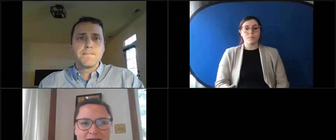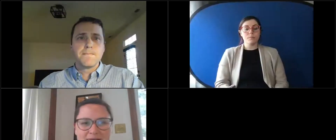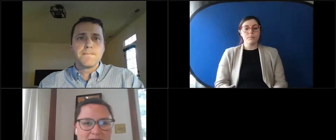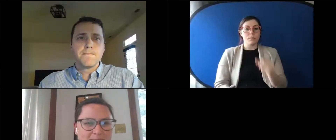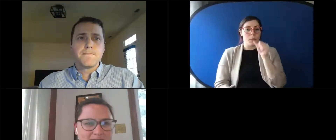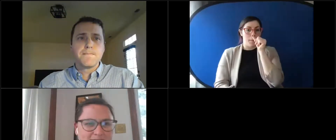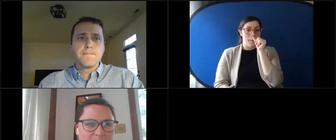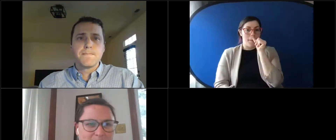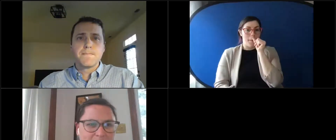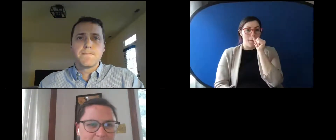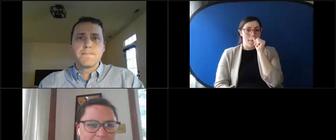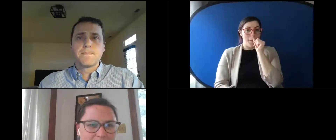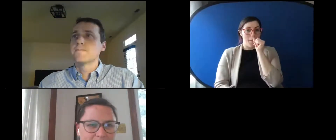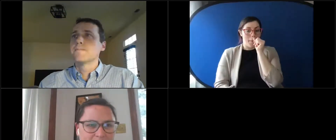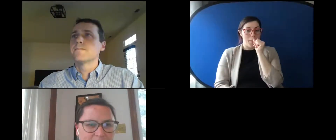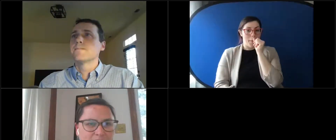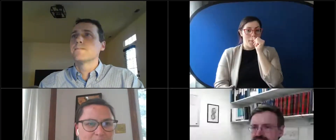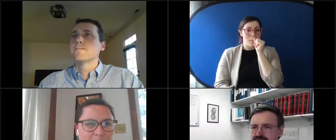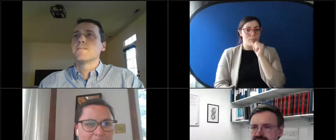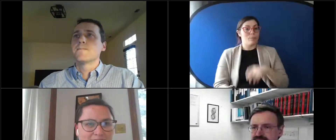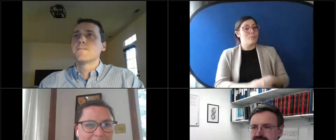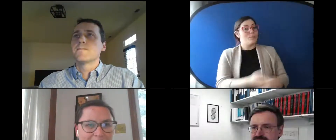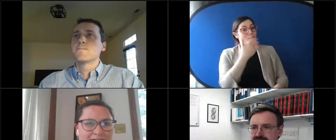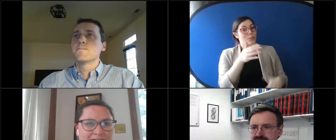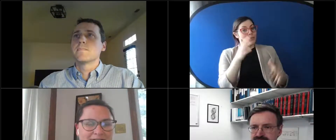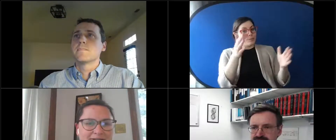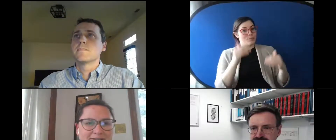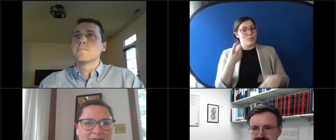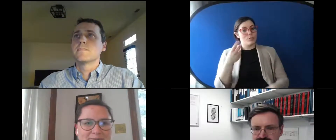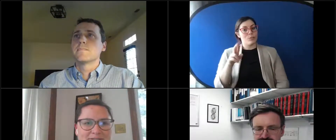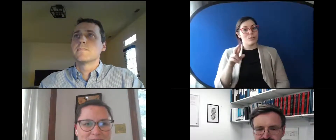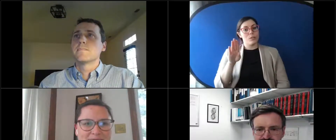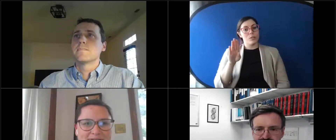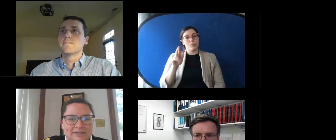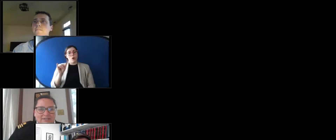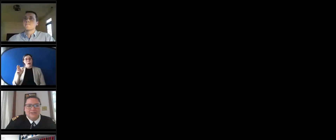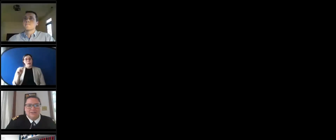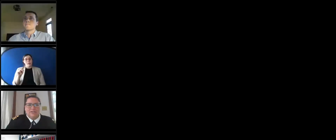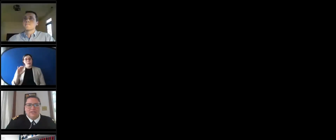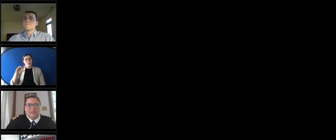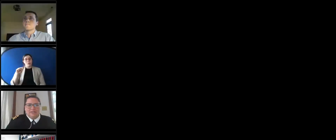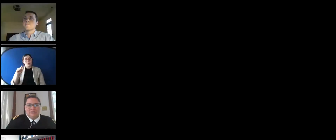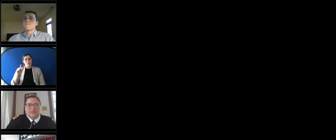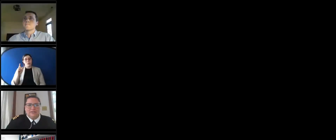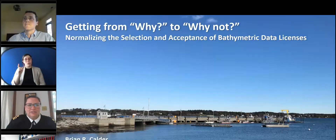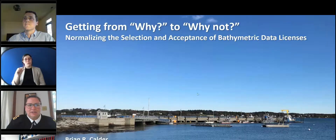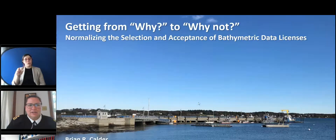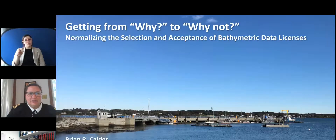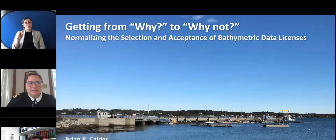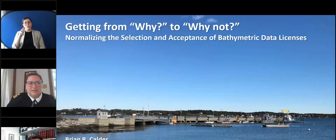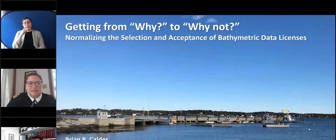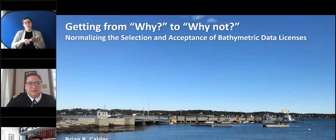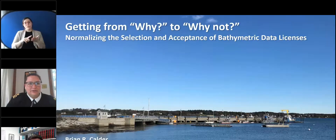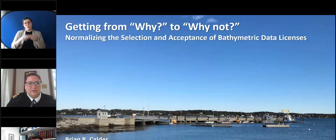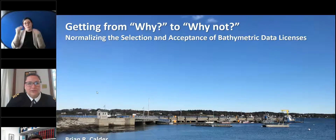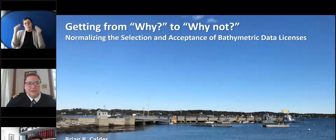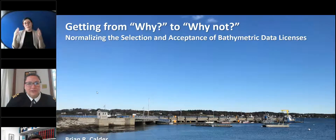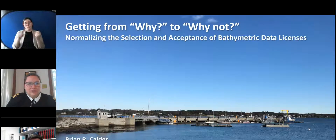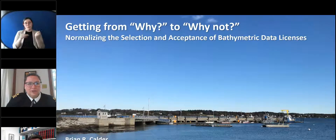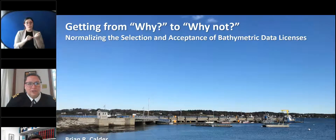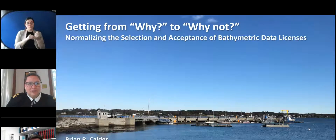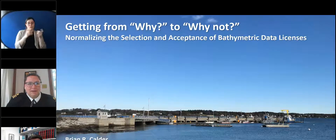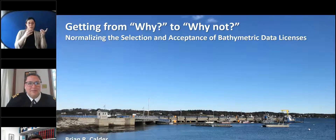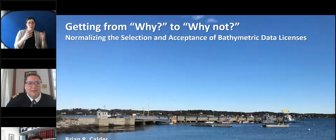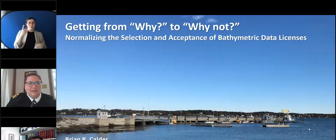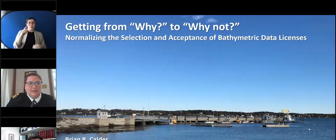Thank you, Matt. Up next, we have Dr. Brian Calder. He's the research professor and associate director of the Center for